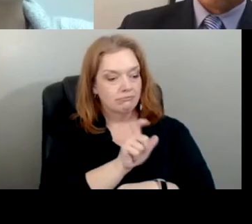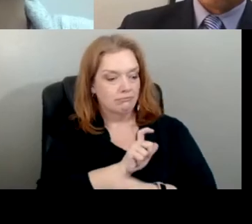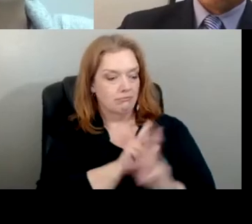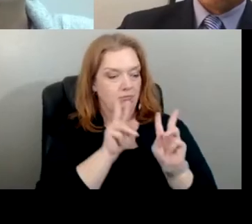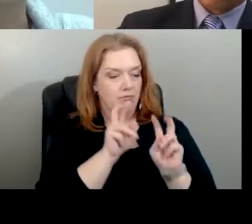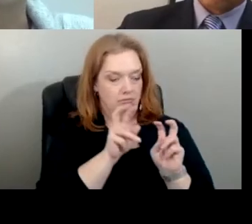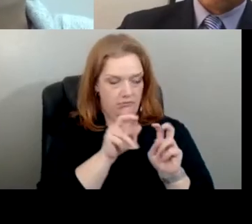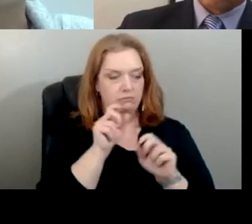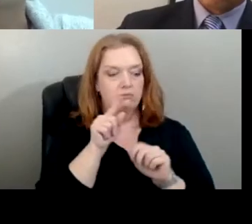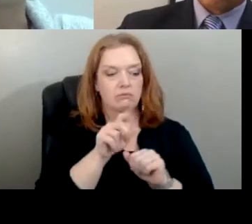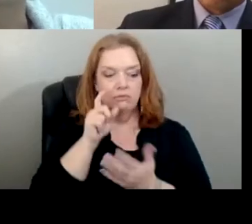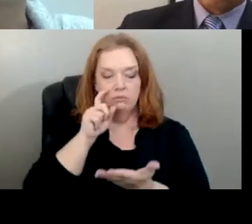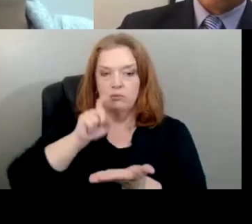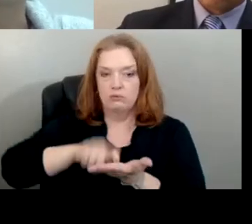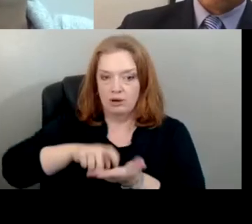to arrest